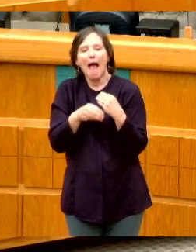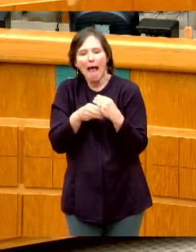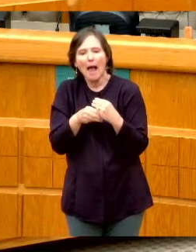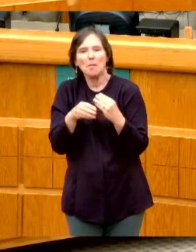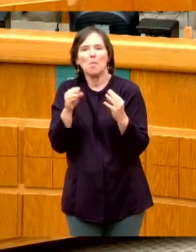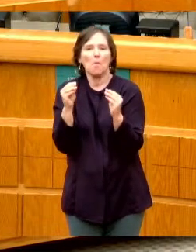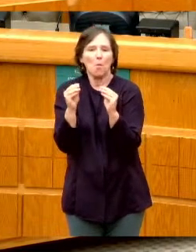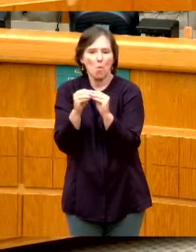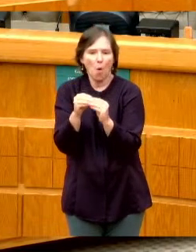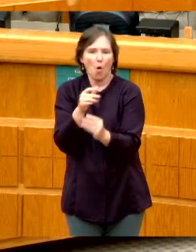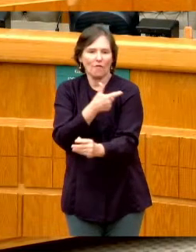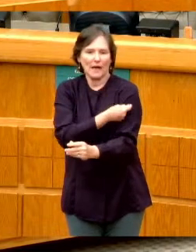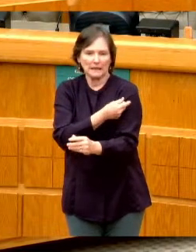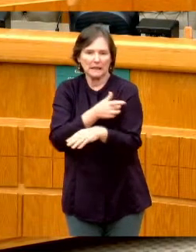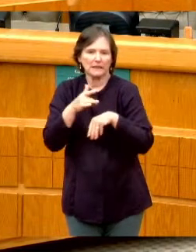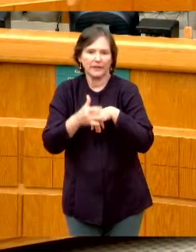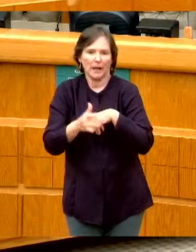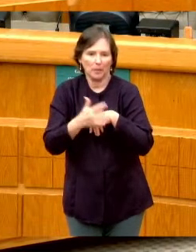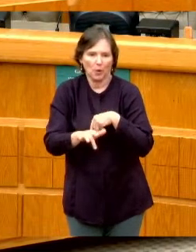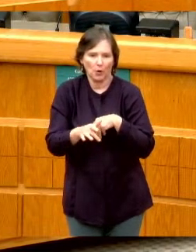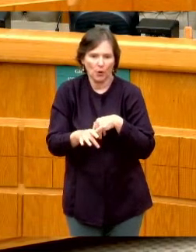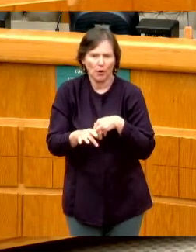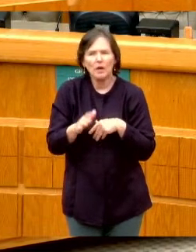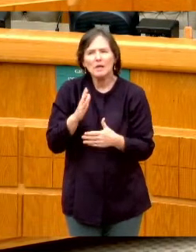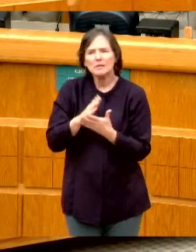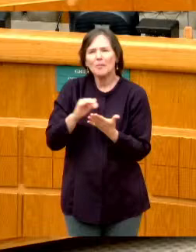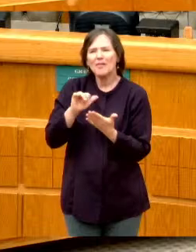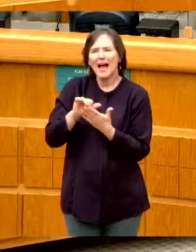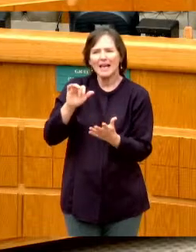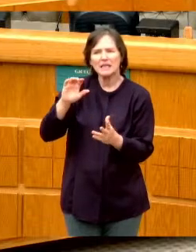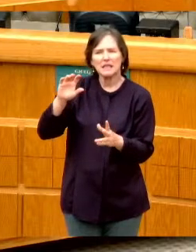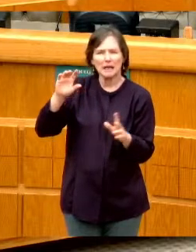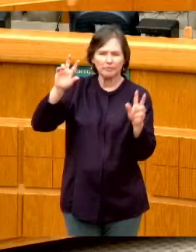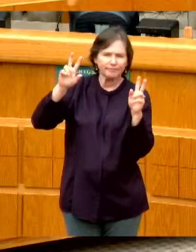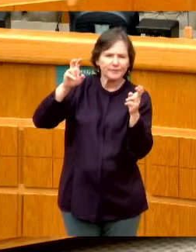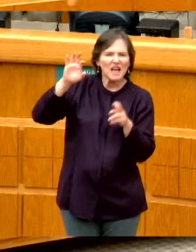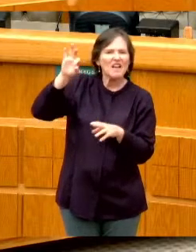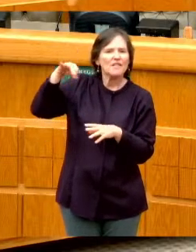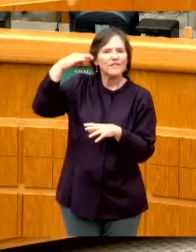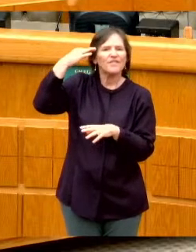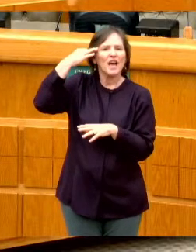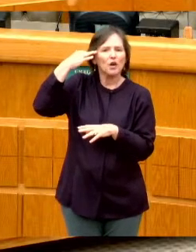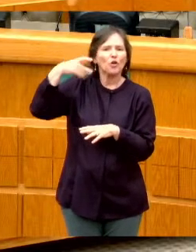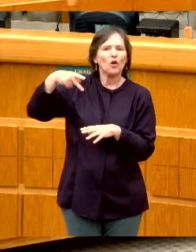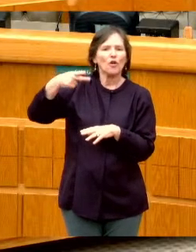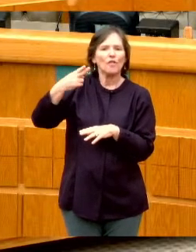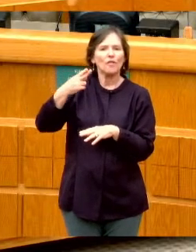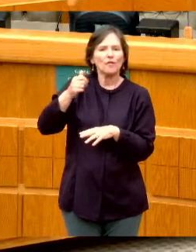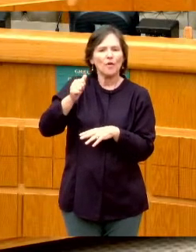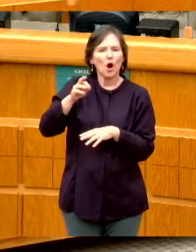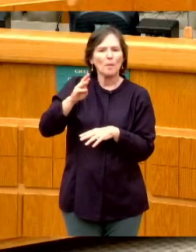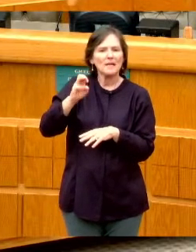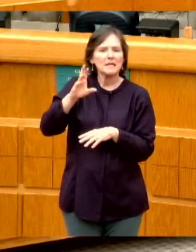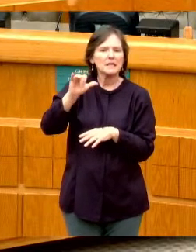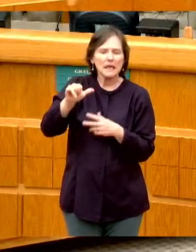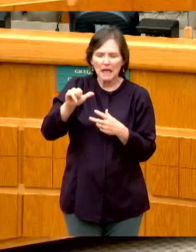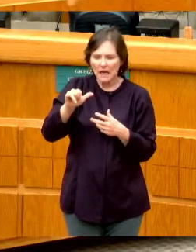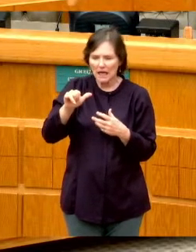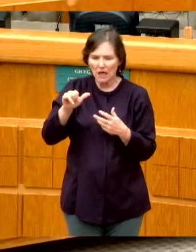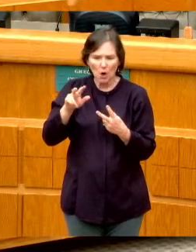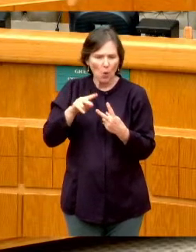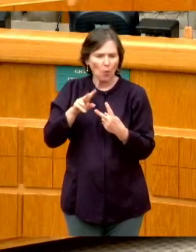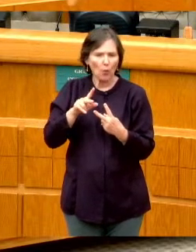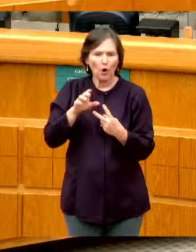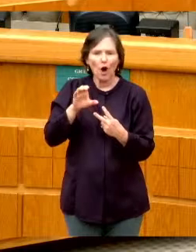always referred to as some of these federal pharmacy programs. So whether it's Costco, we don't have a Costco, but whether it's Costco or Walmart